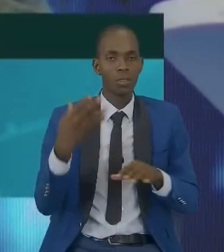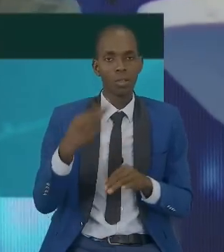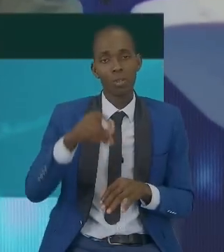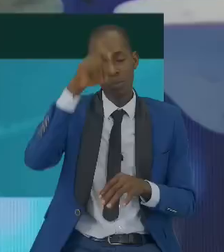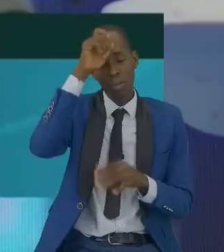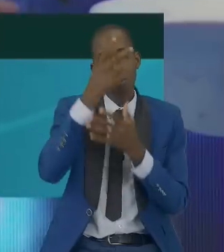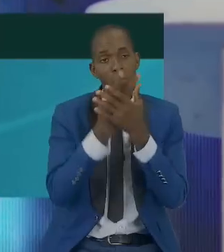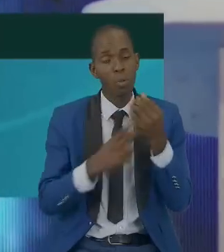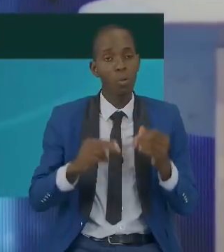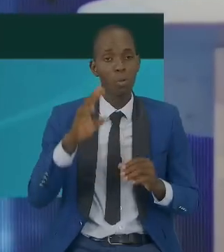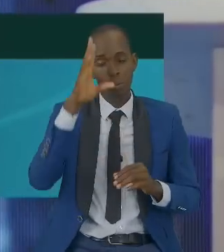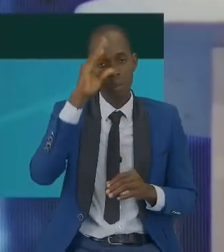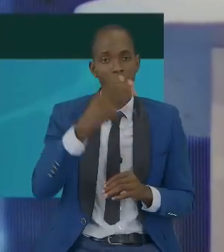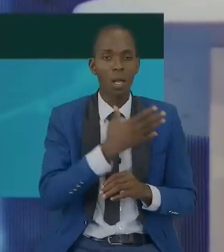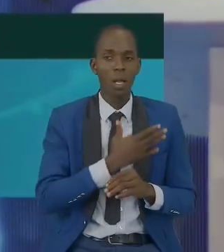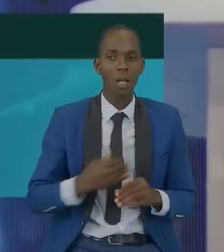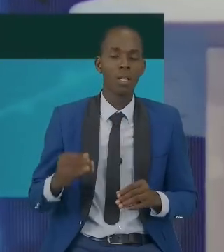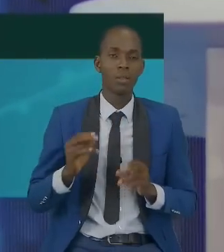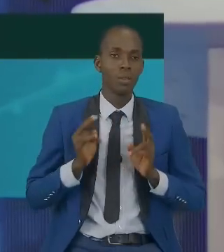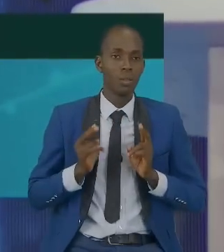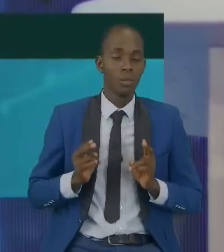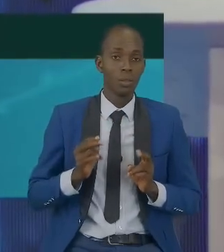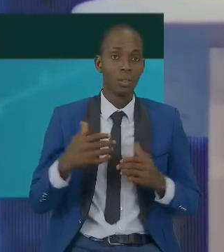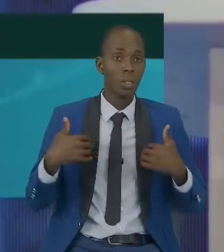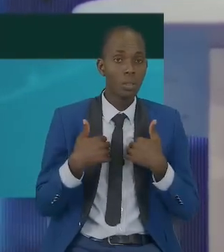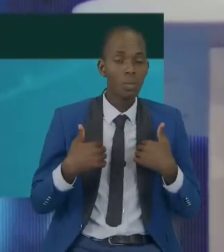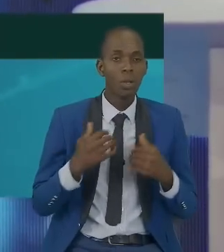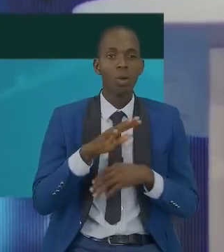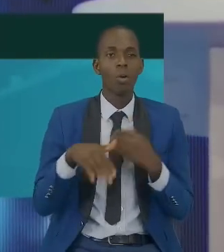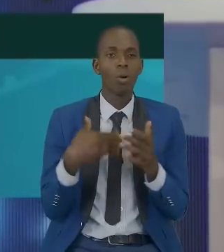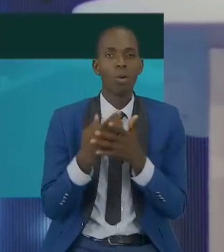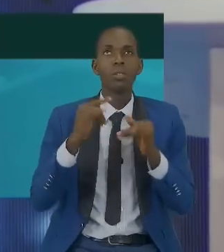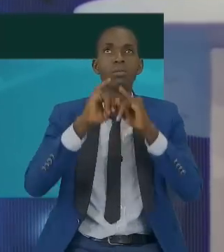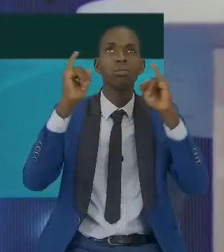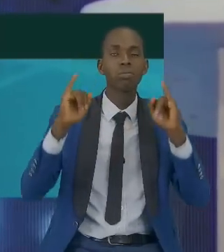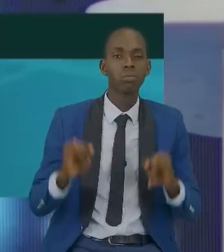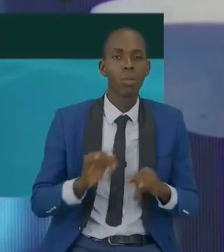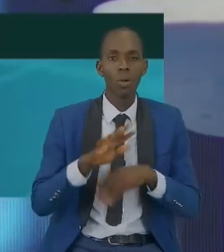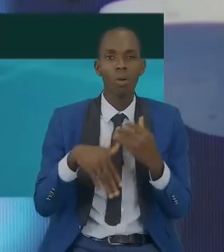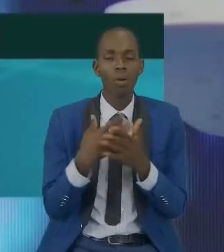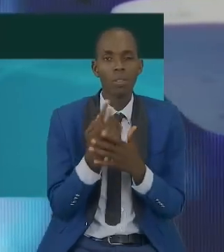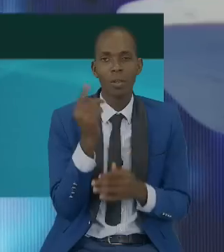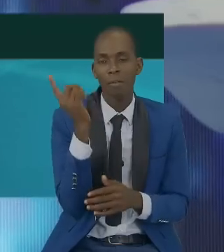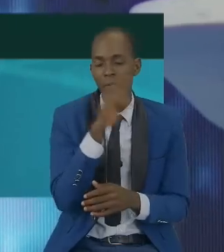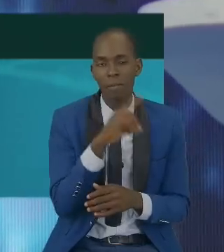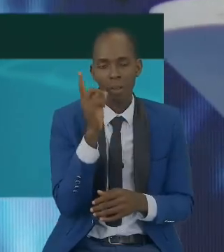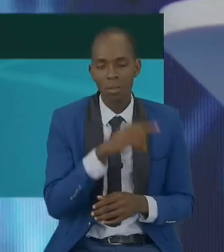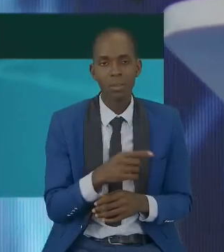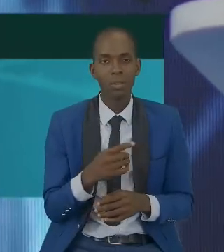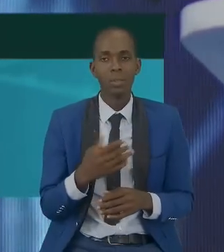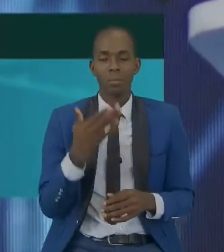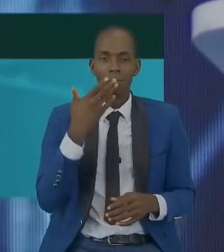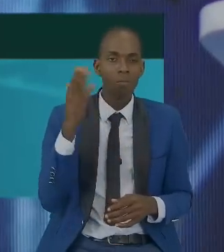and beast, and against all the gods, all the idols, all the superstition of Egypt, will